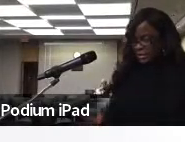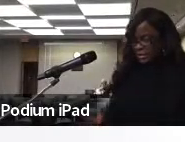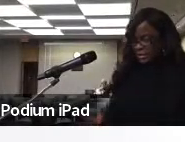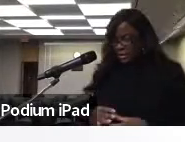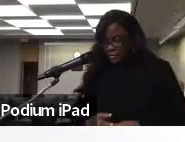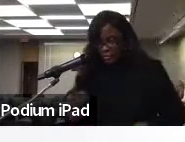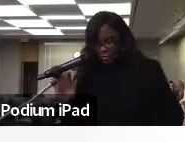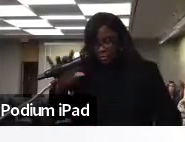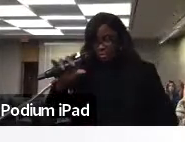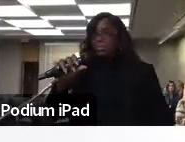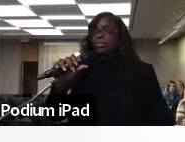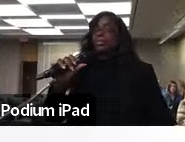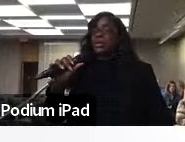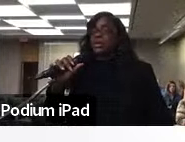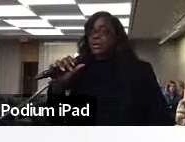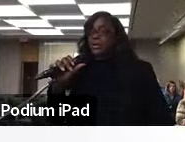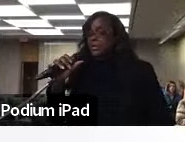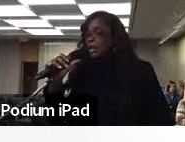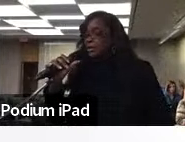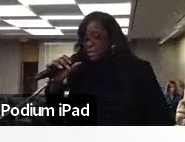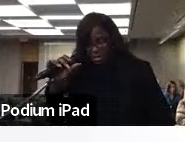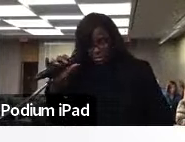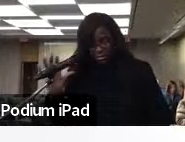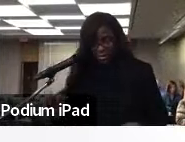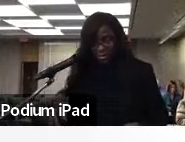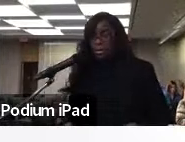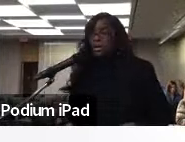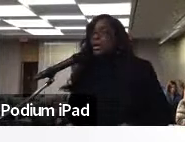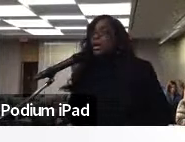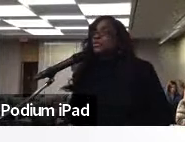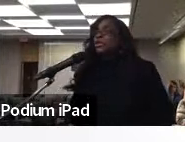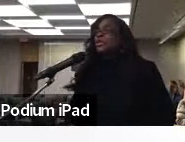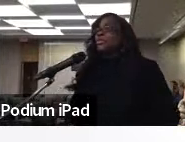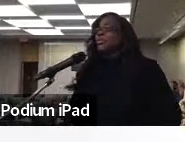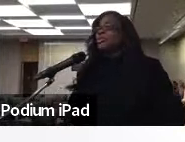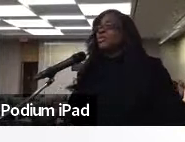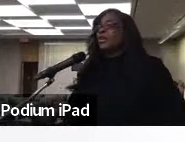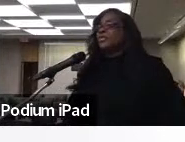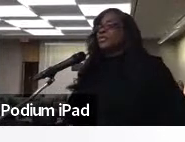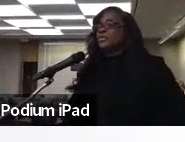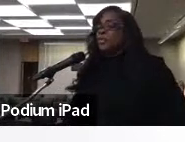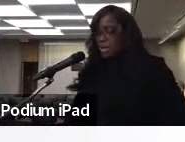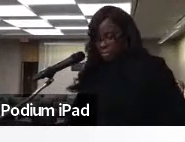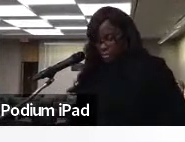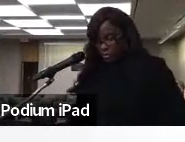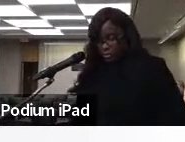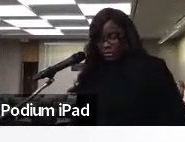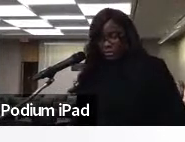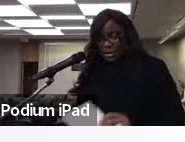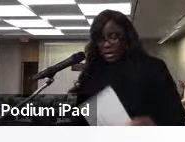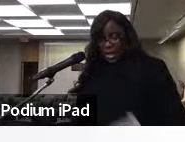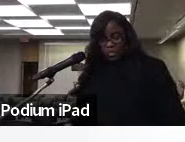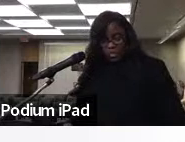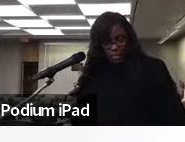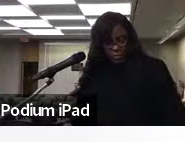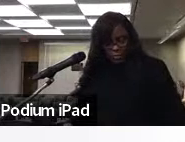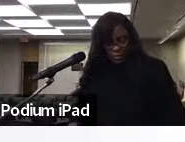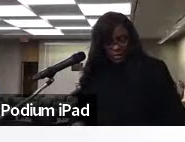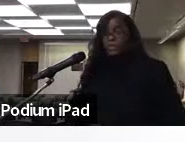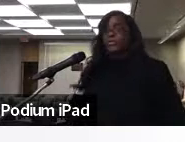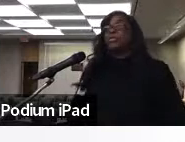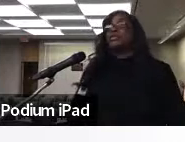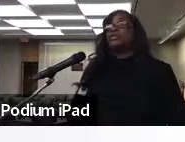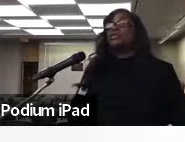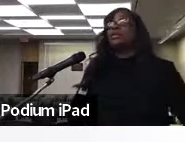Thank you. All right, our last talk on this portion. Good evening, President Cuneo, Board Directors, and Dr. Keenan. I'm Shakita Moore, Chief Officer of Partner Districts, and tonight I